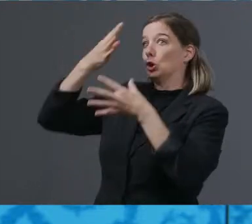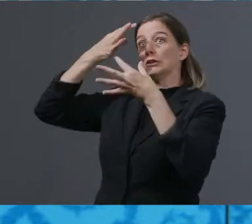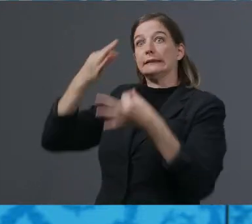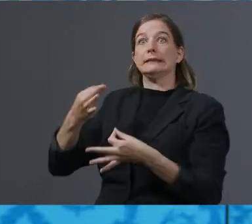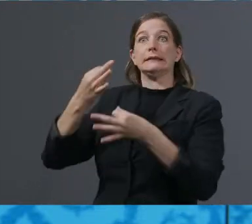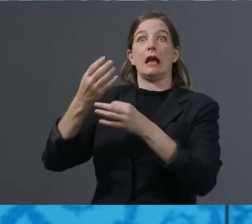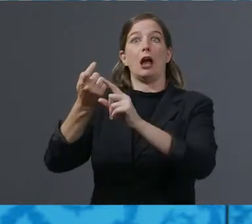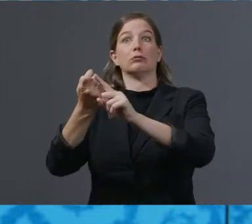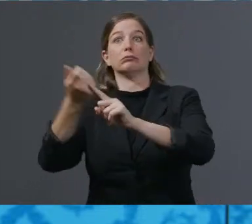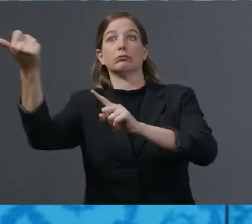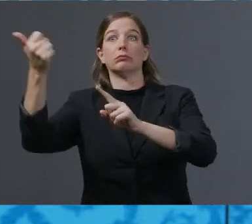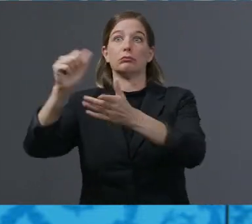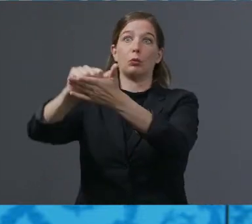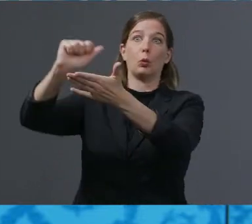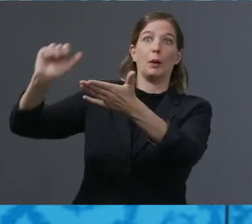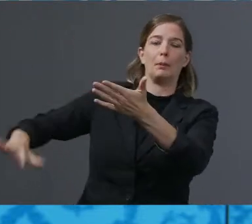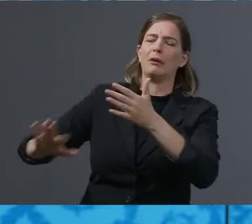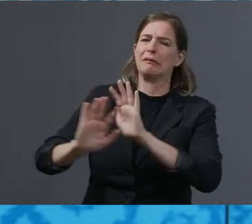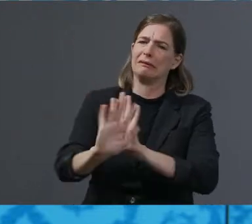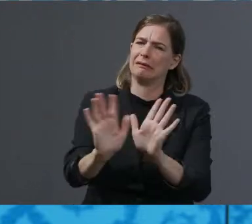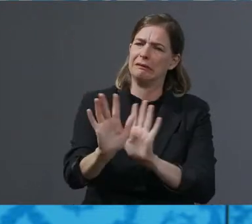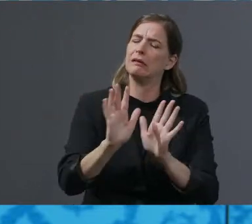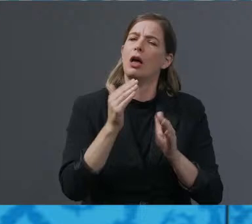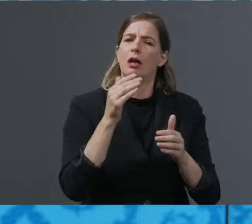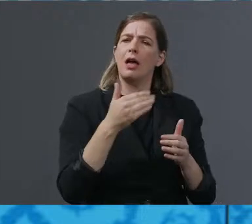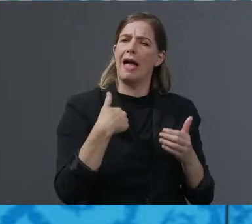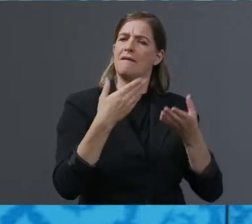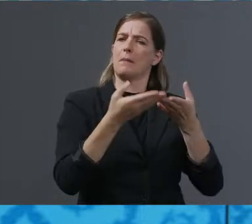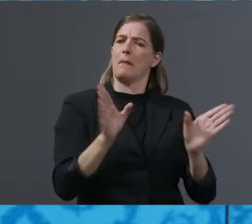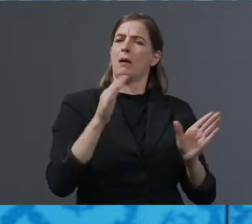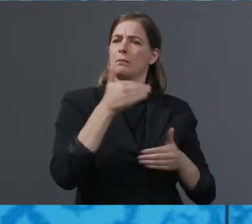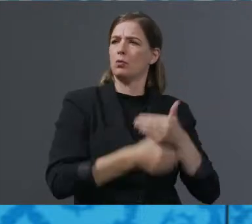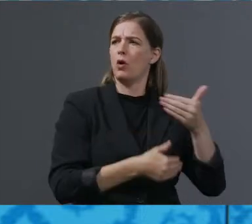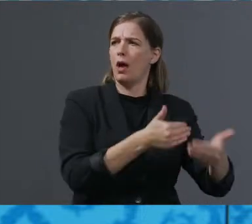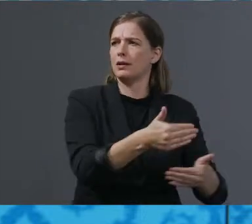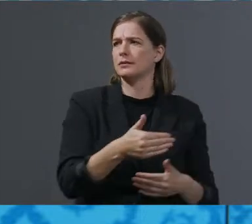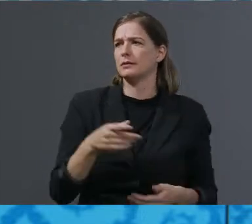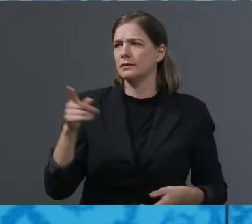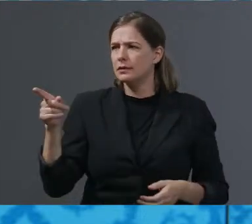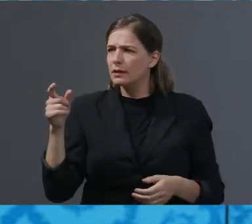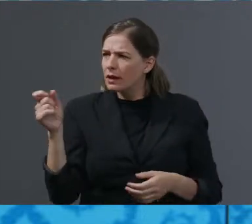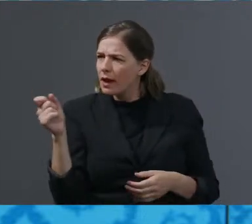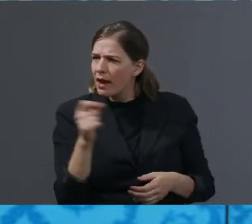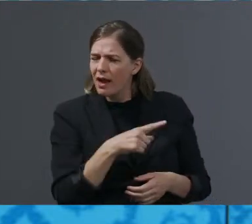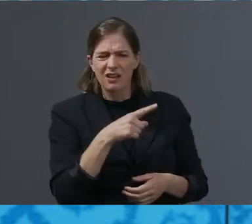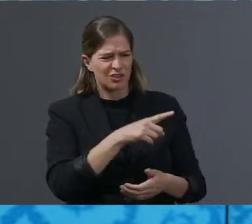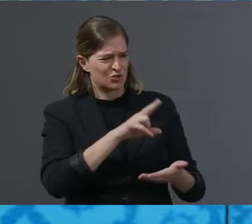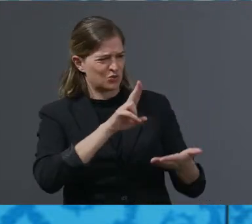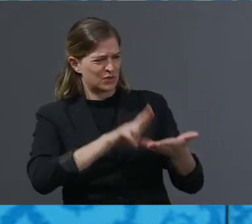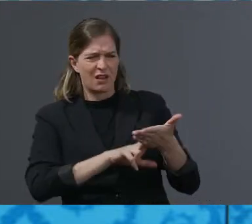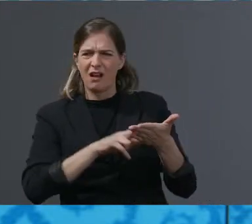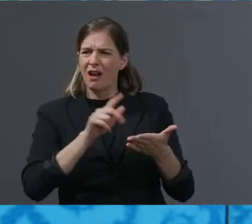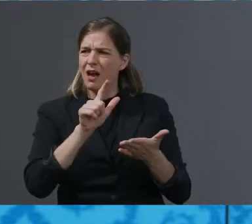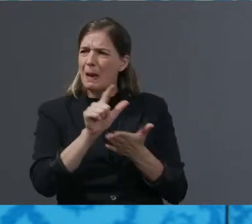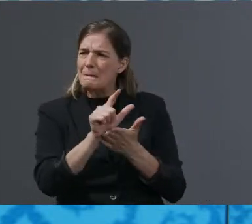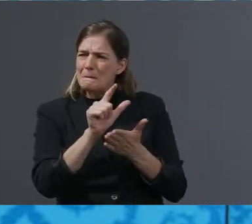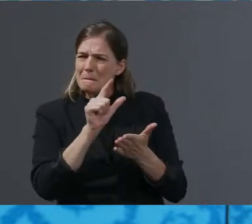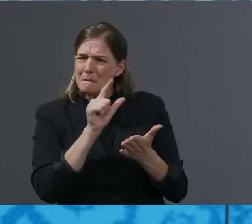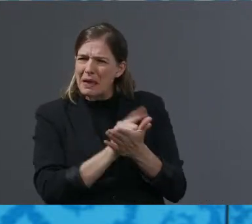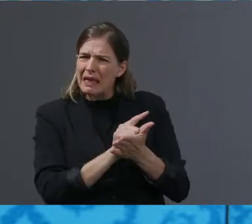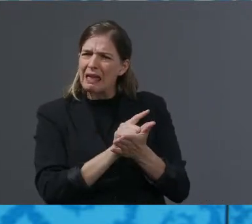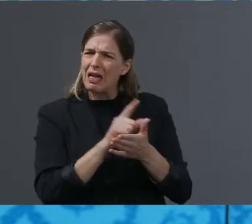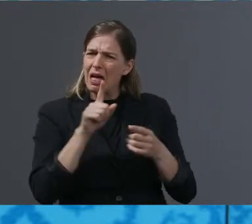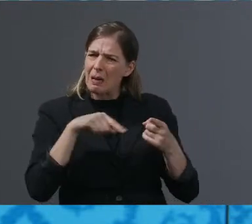Governor, the fact is that you signed a bill taking it away from the Mall Commission, the public process, and gave